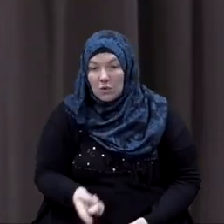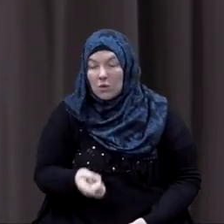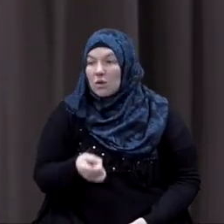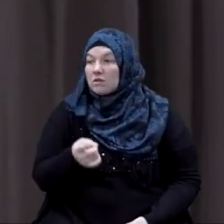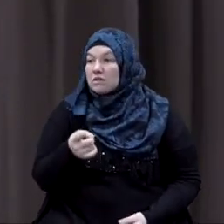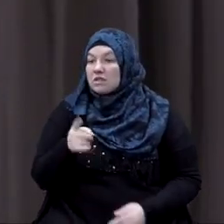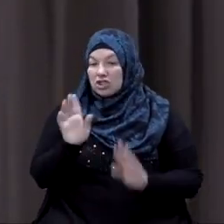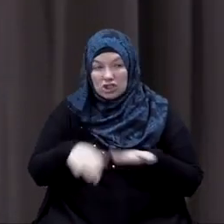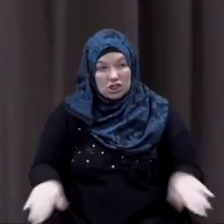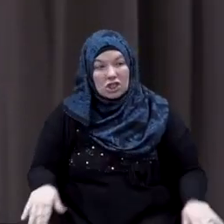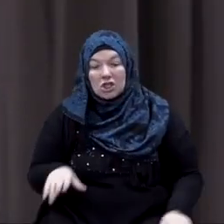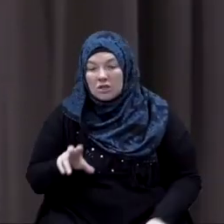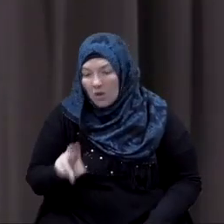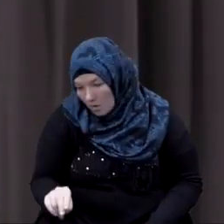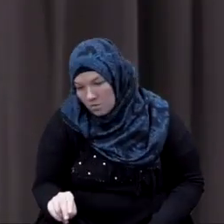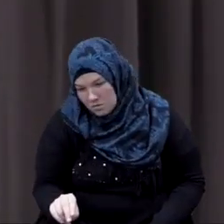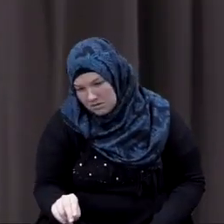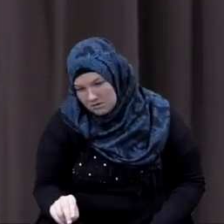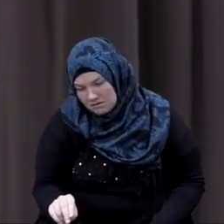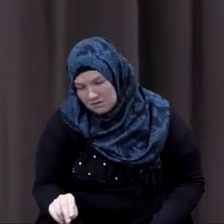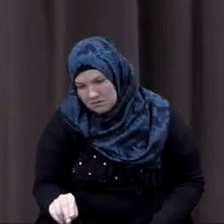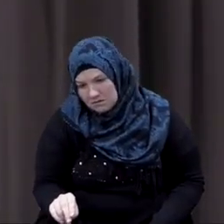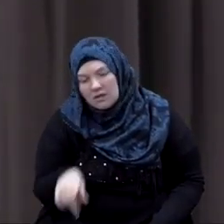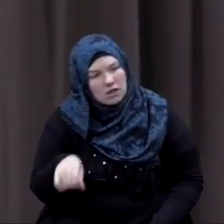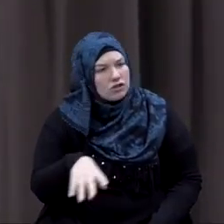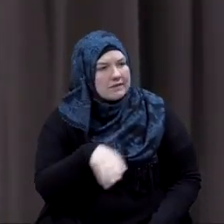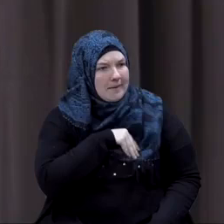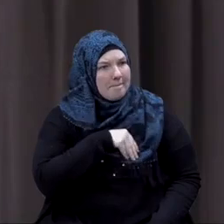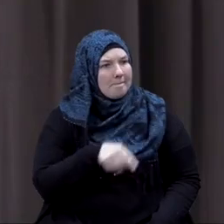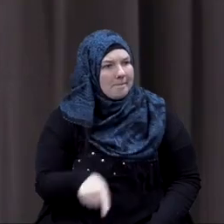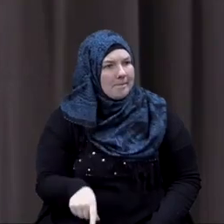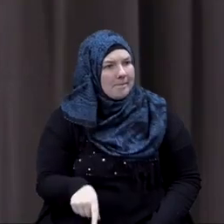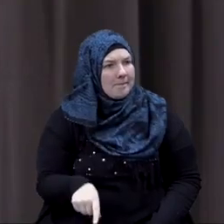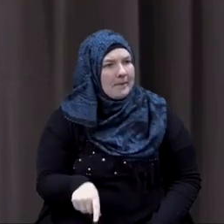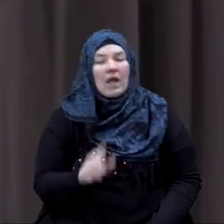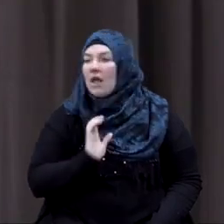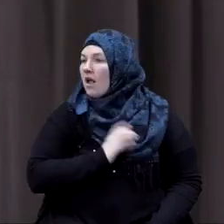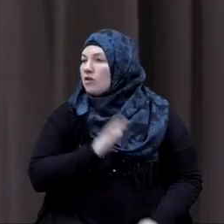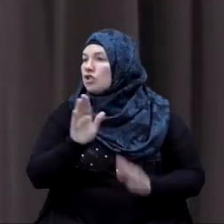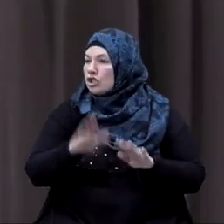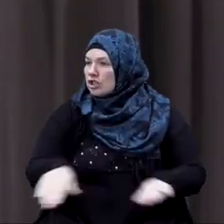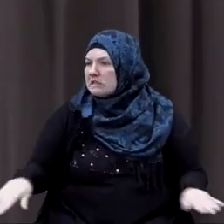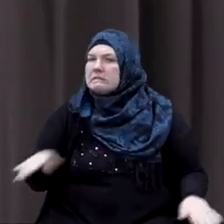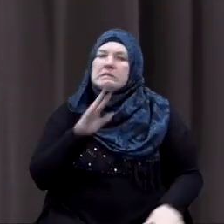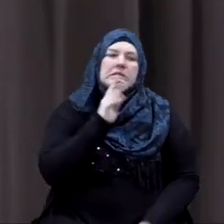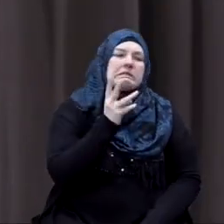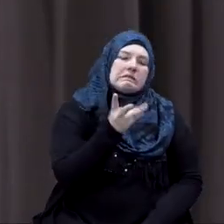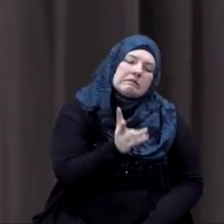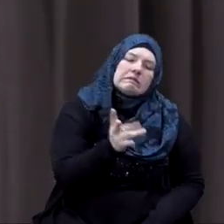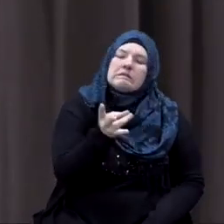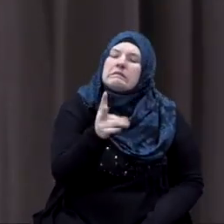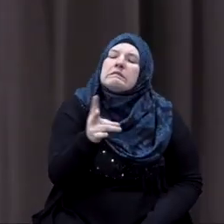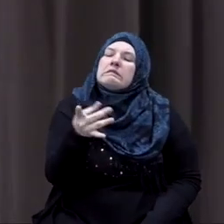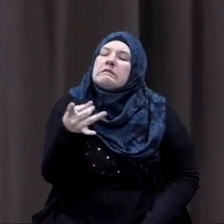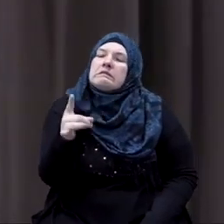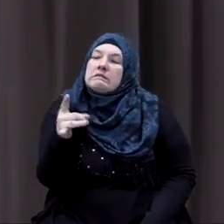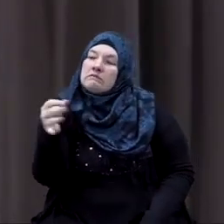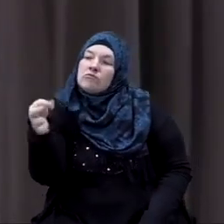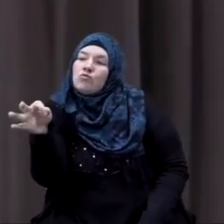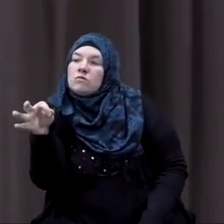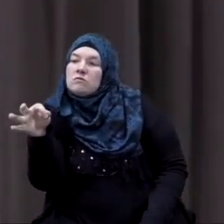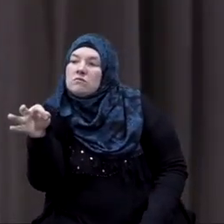they should accept it. Our children, even though 16, 17, 18,